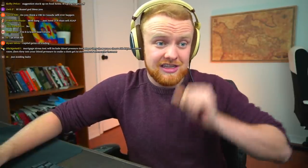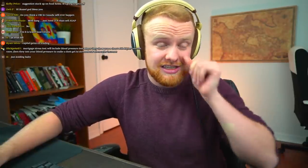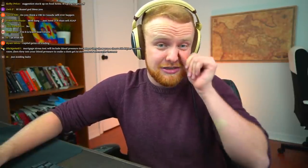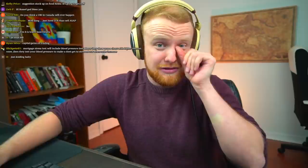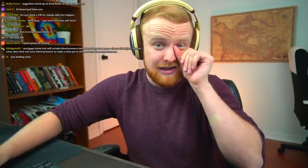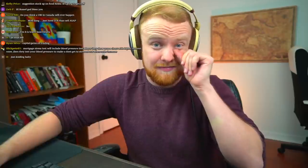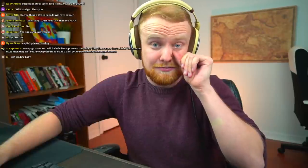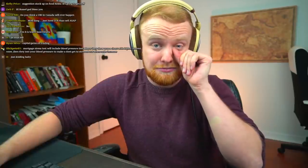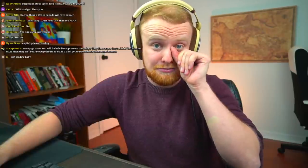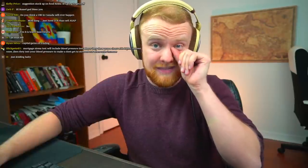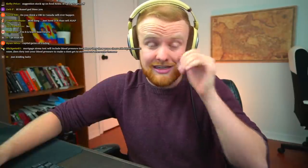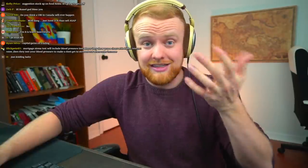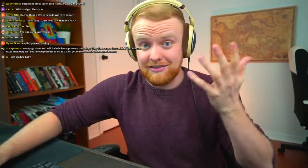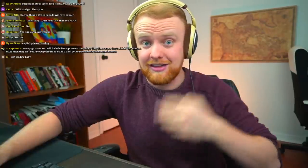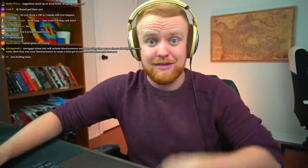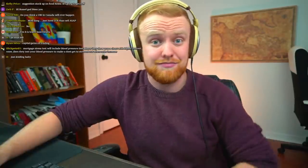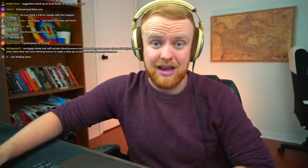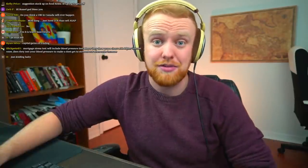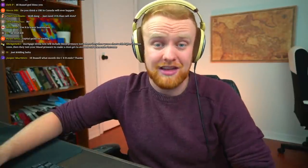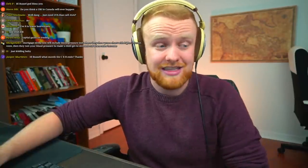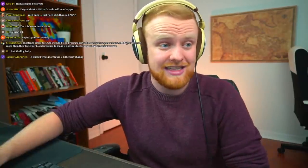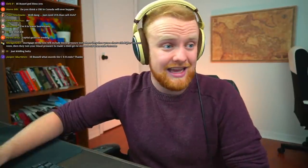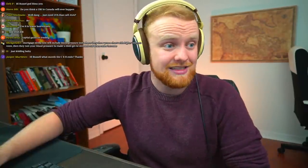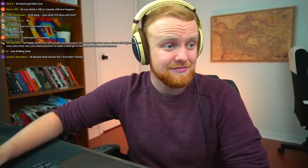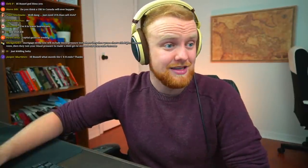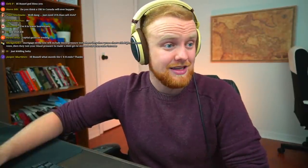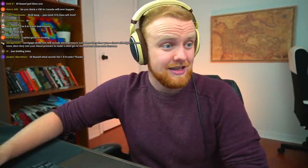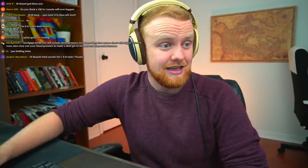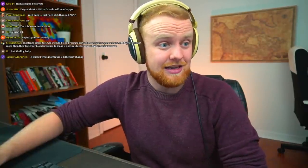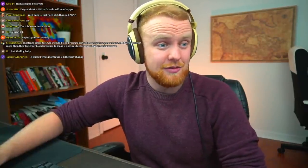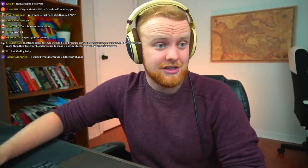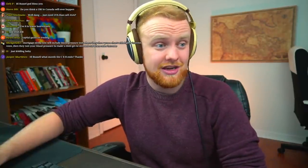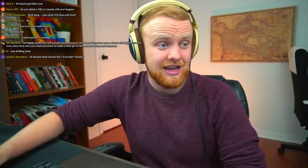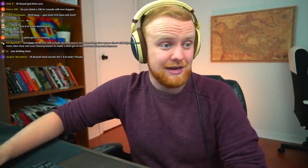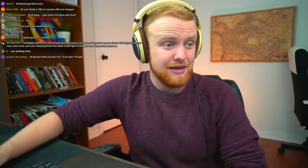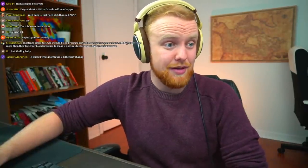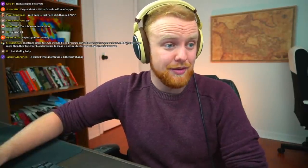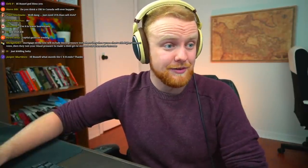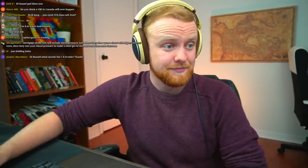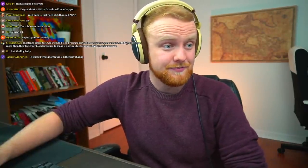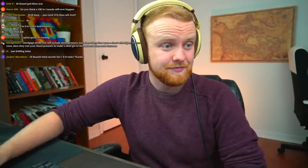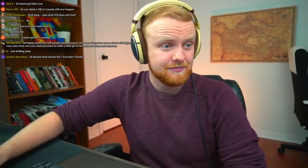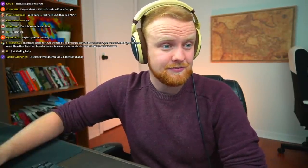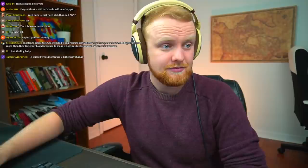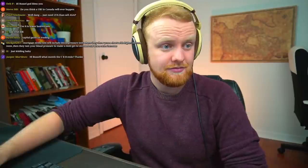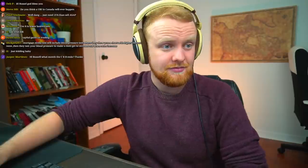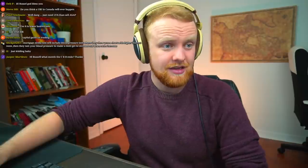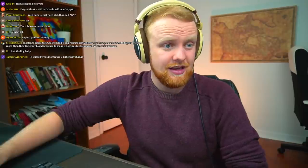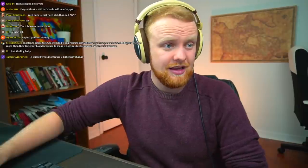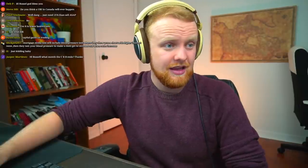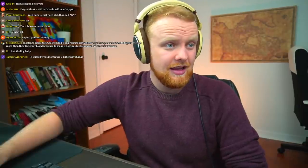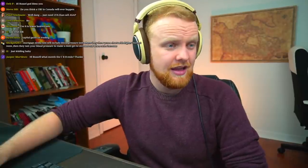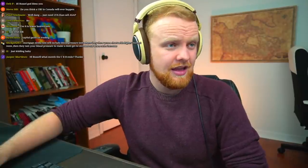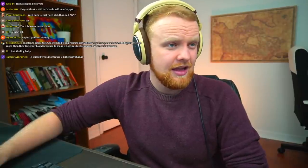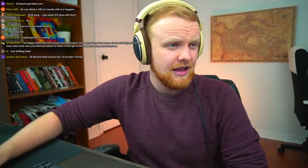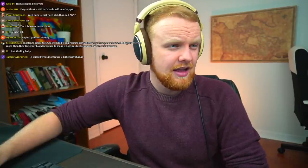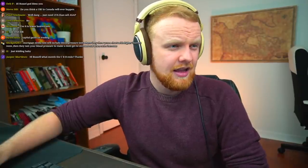then you need to claim capital gains tax. Yeah, which can kind of be a bummer.